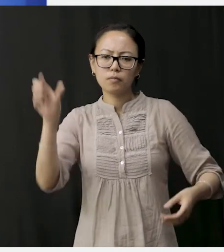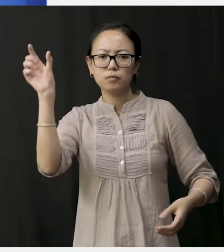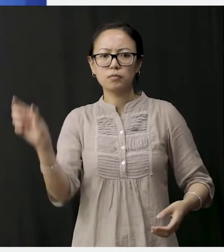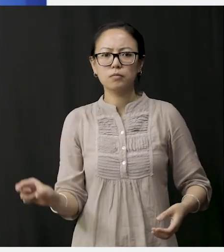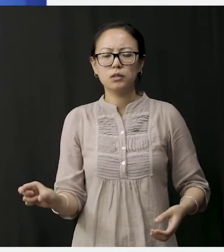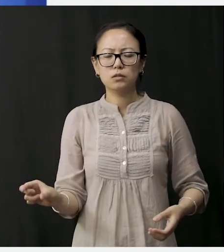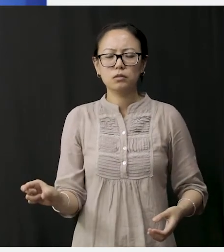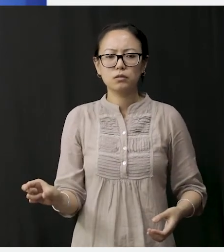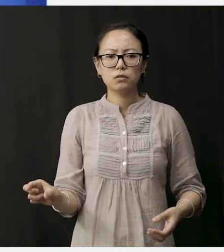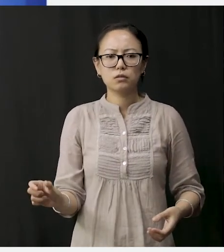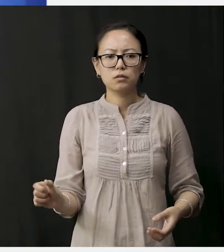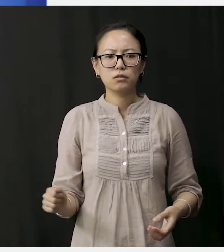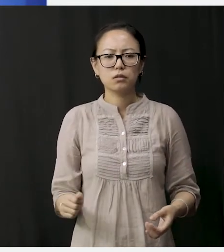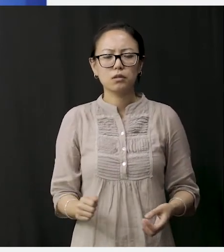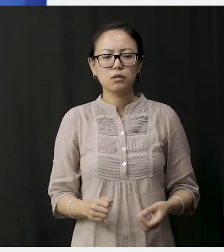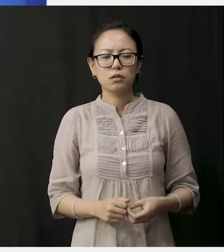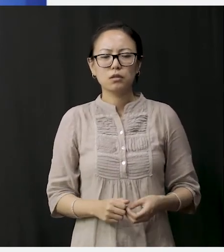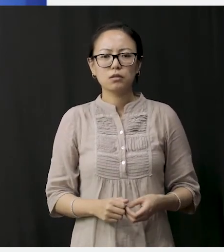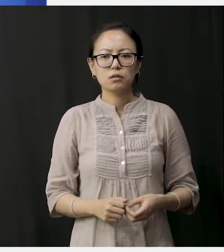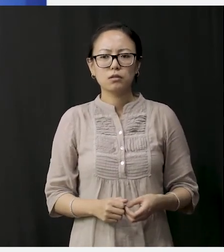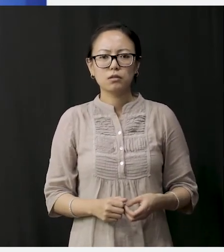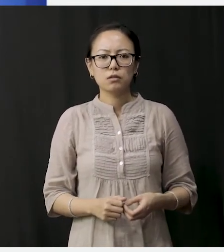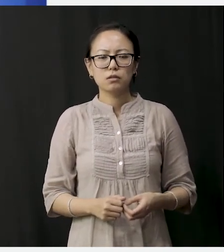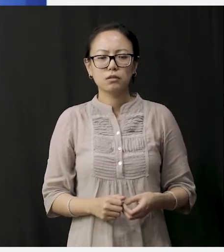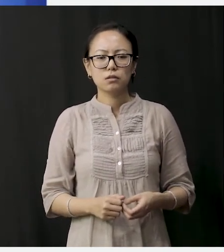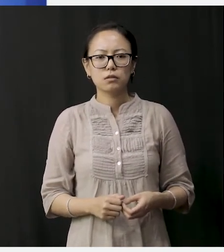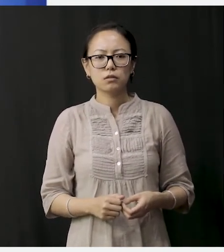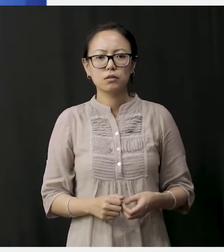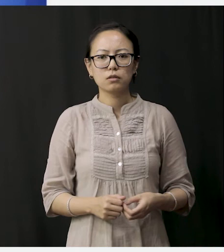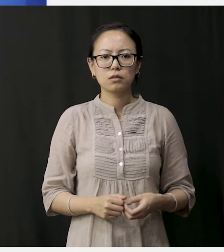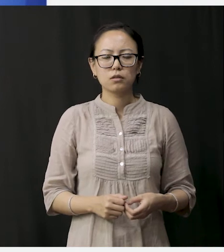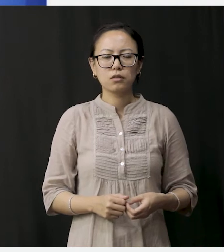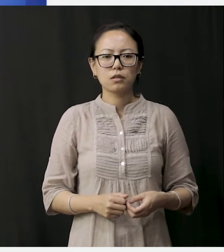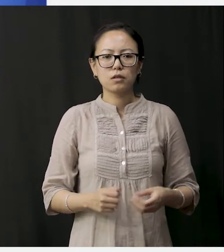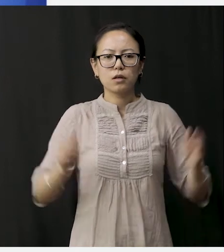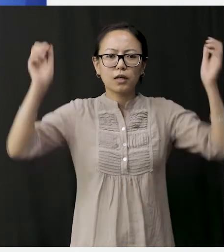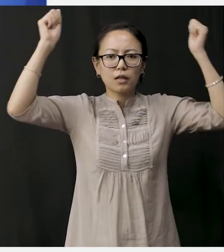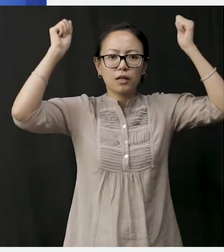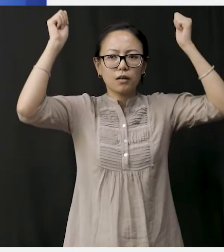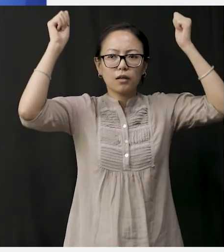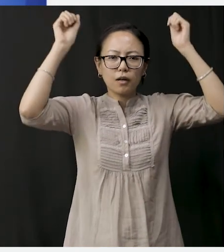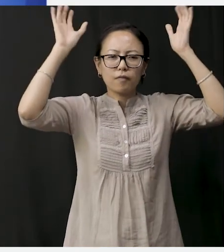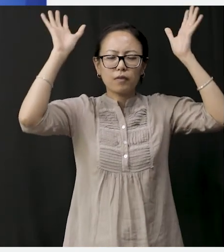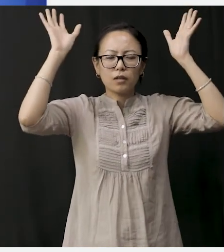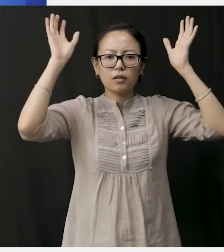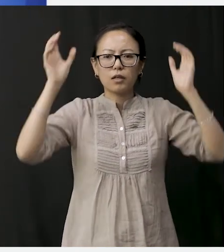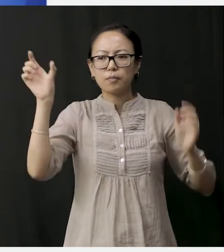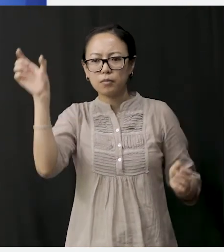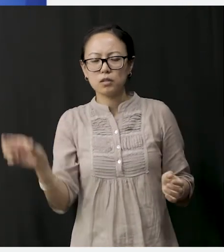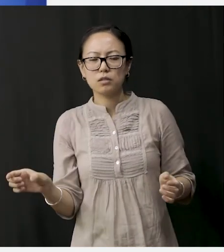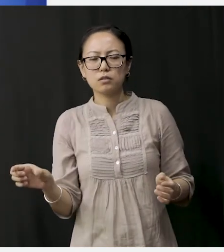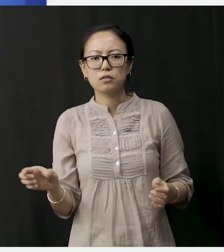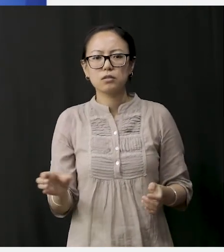sell things in the market, and he also came across a coach, right? A coach, a man who used to give